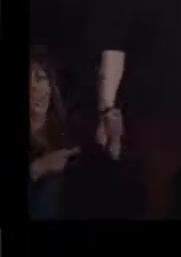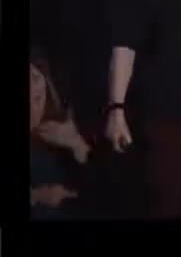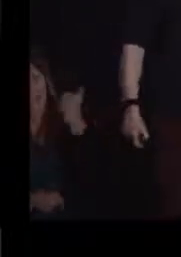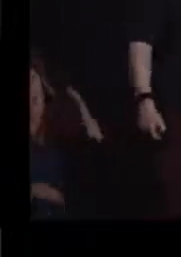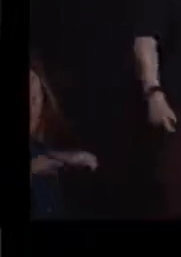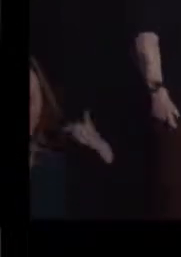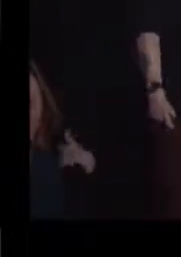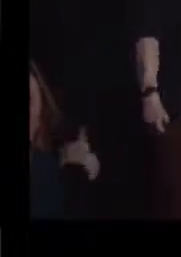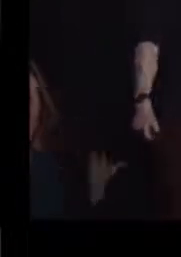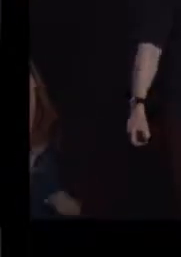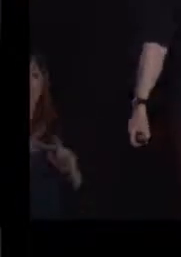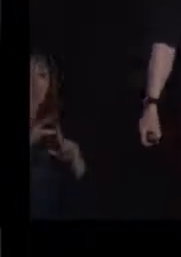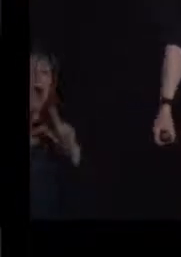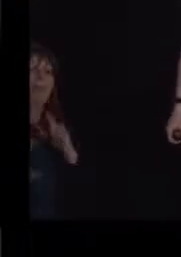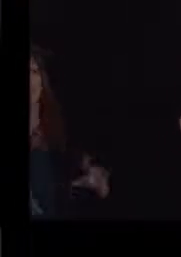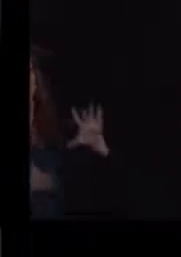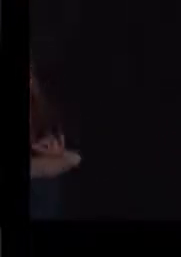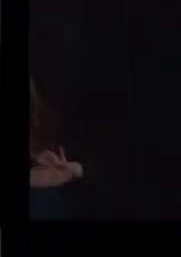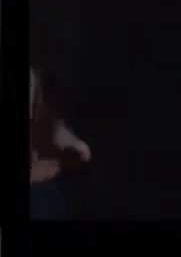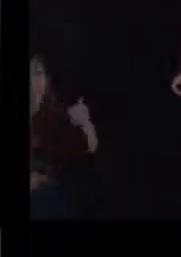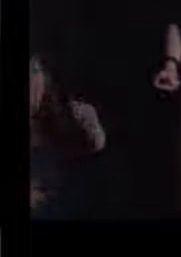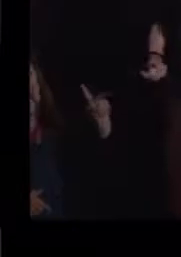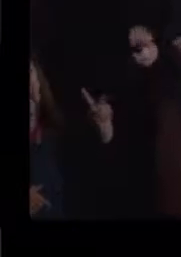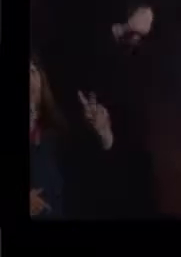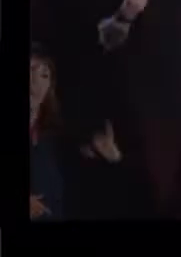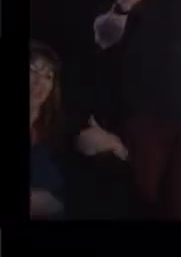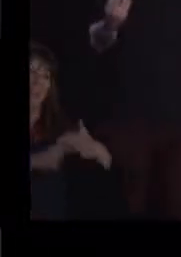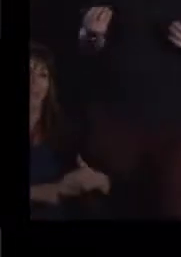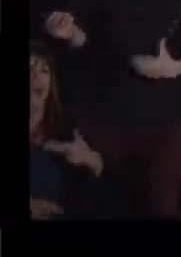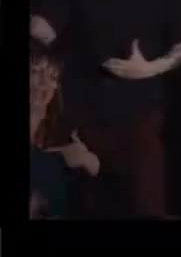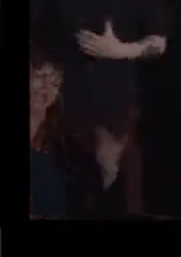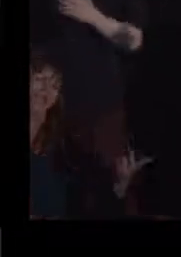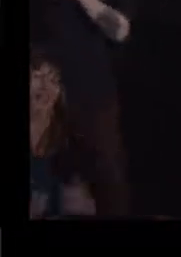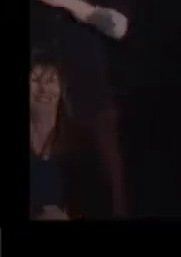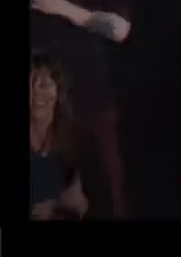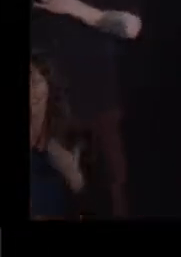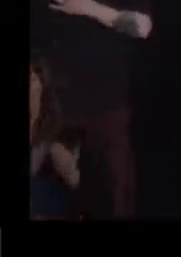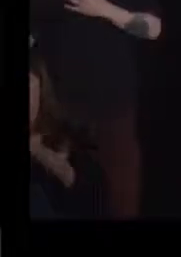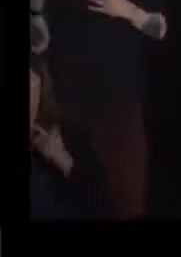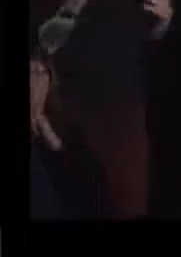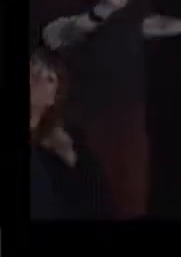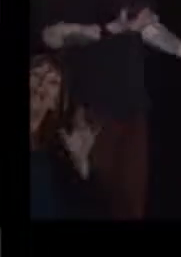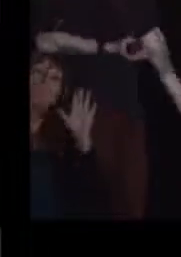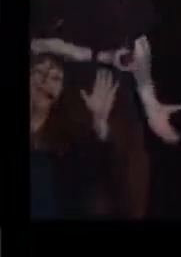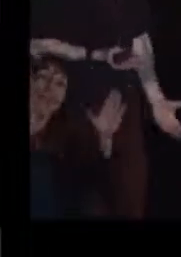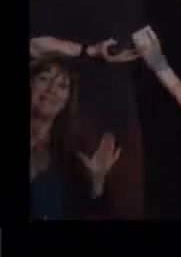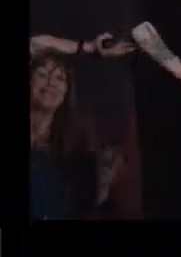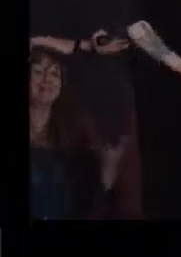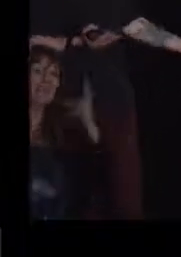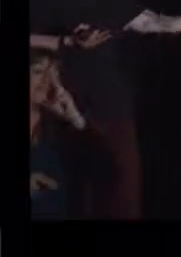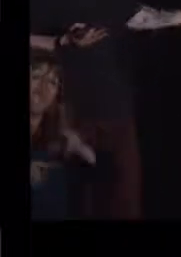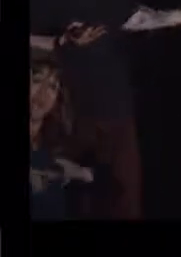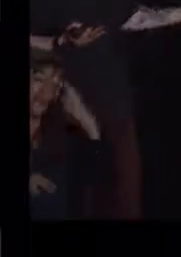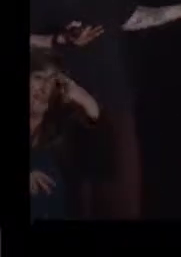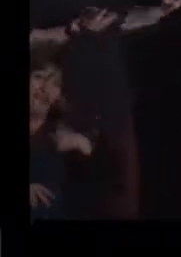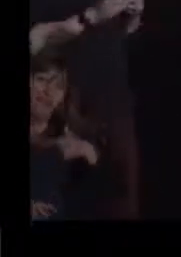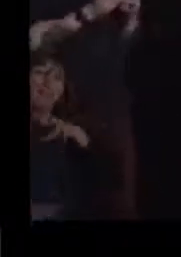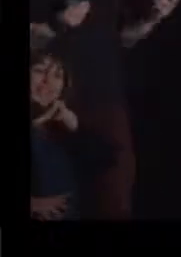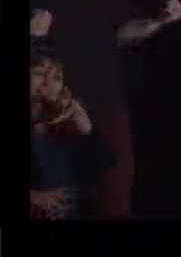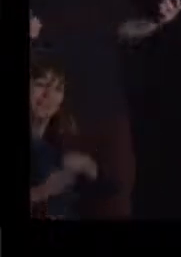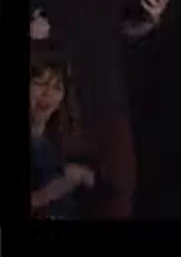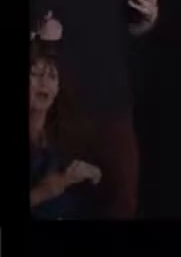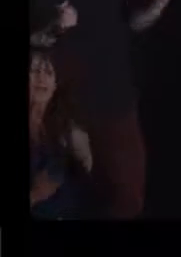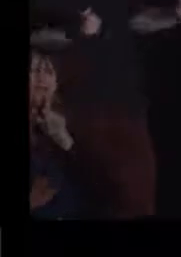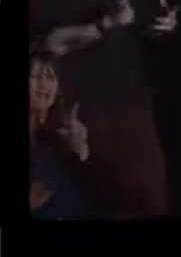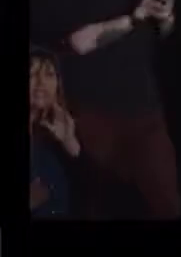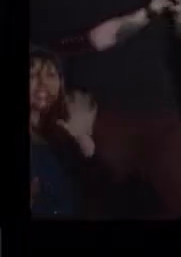rubbish Gavin. That's what they call me now. Crap Gav, that's what they say. But it was just amazing, man. Like, this means so much to me. And it's